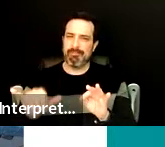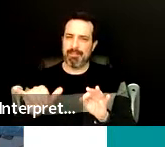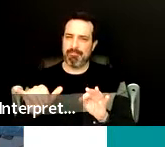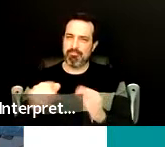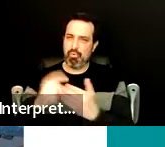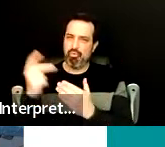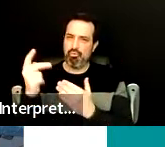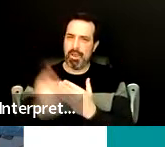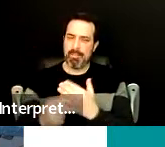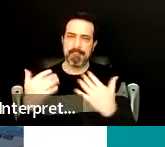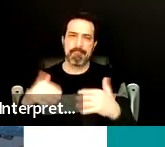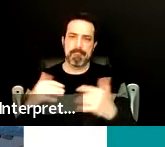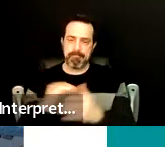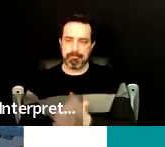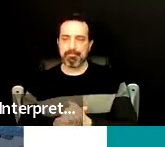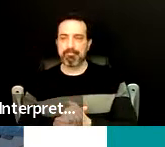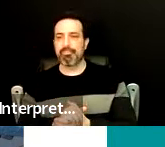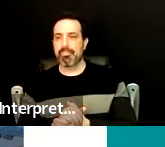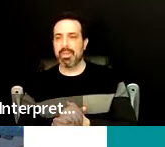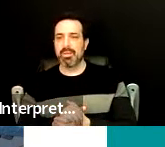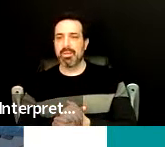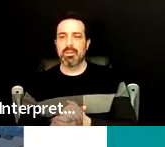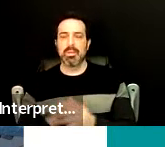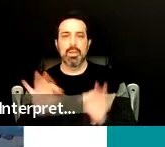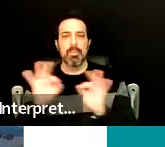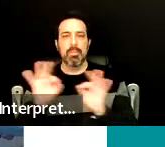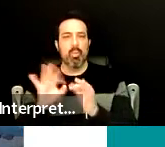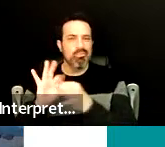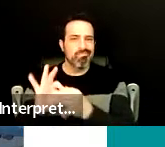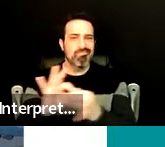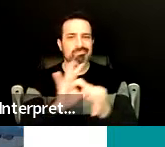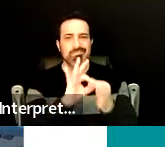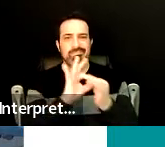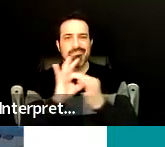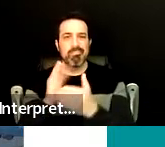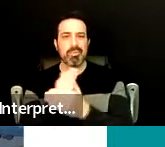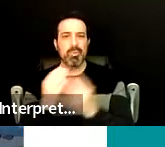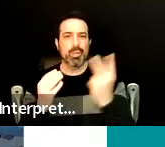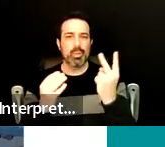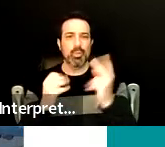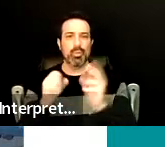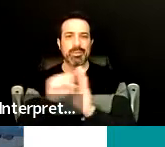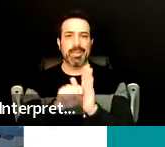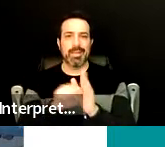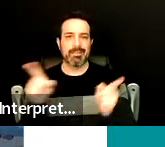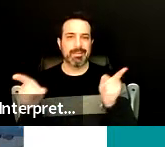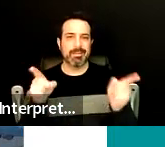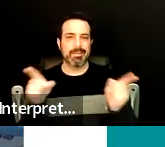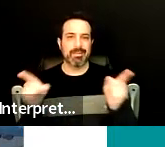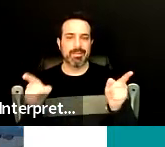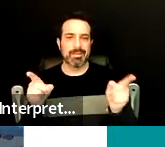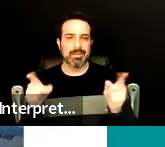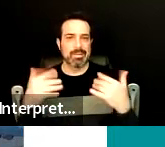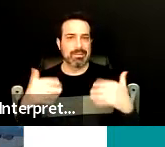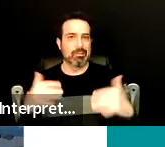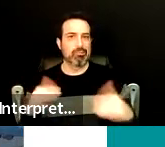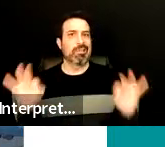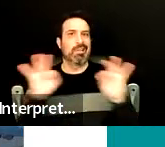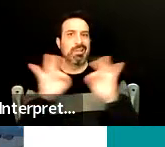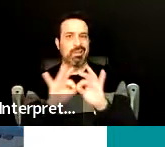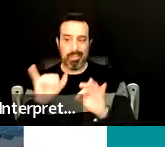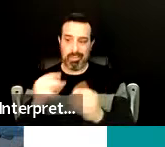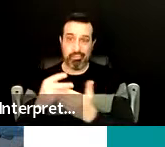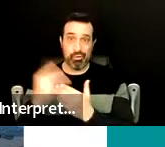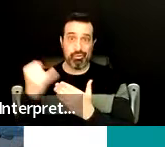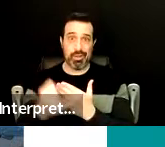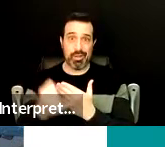program and the cooperation that's happening between the two states and how it's critical to get this